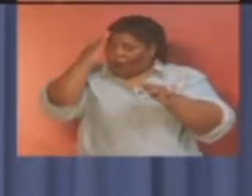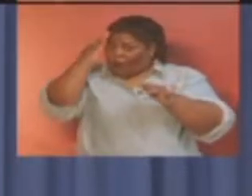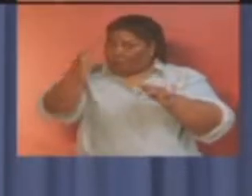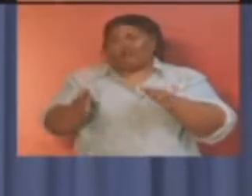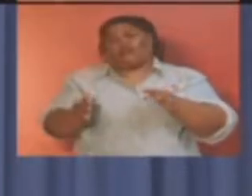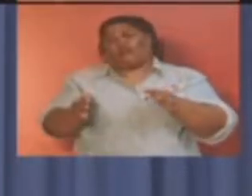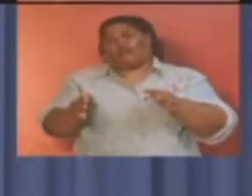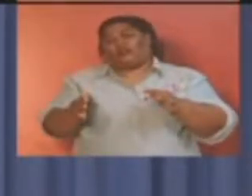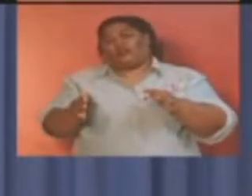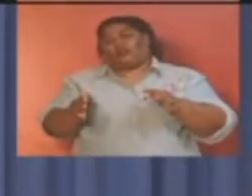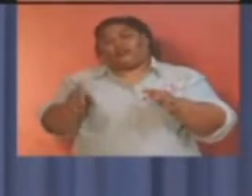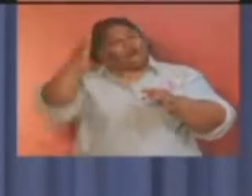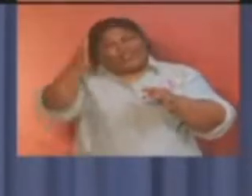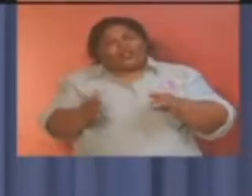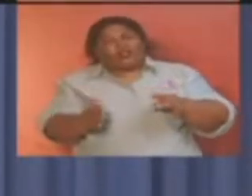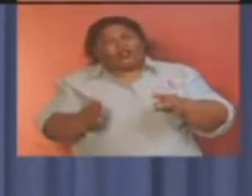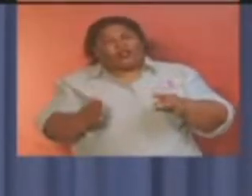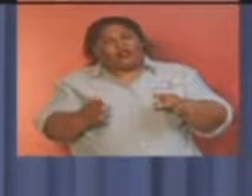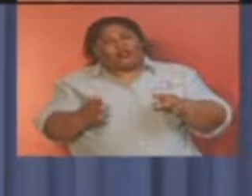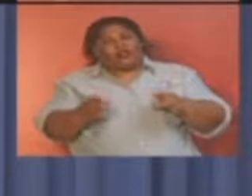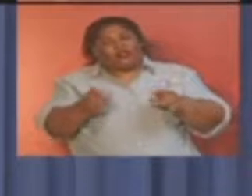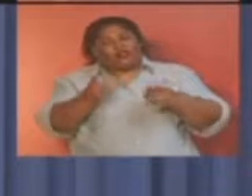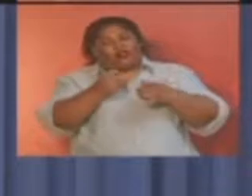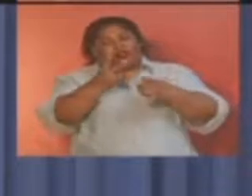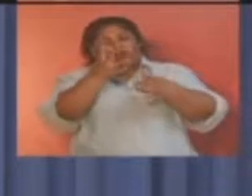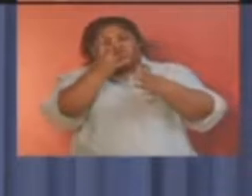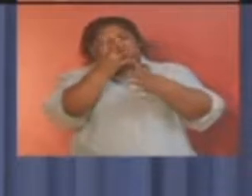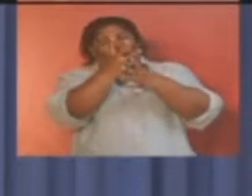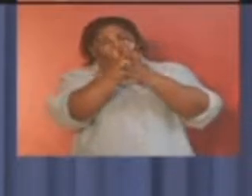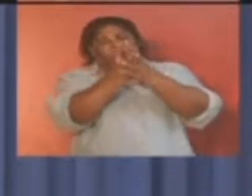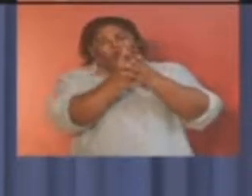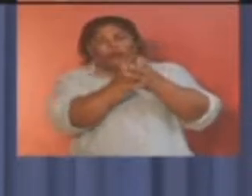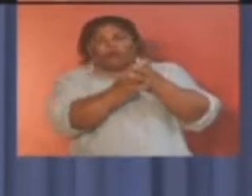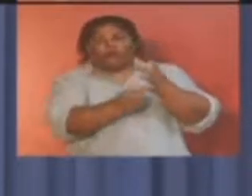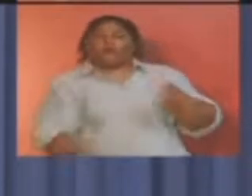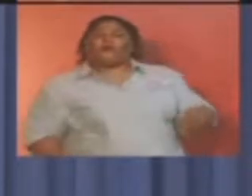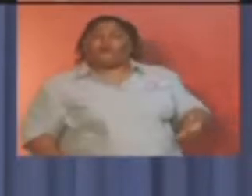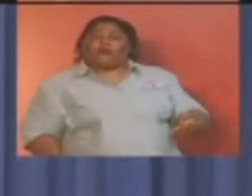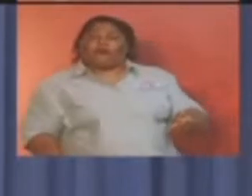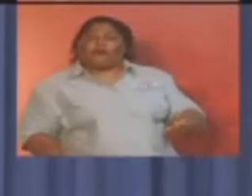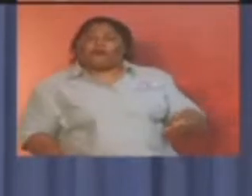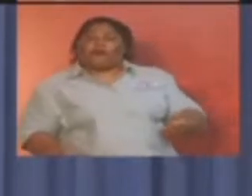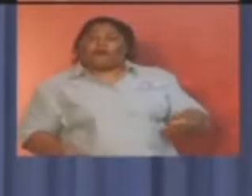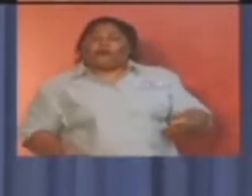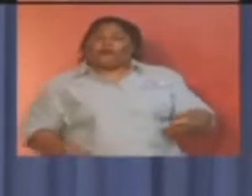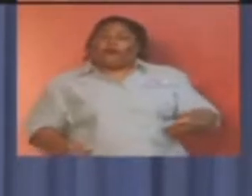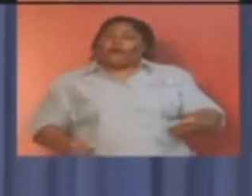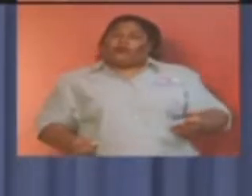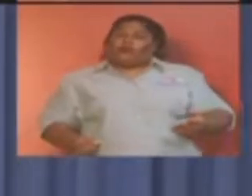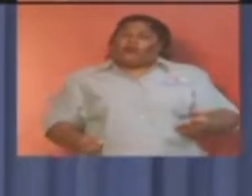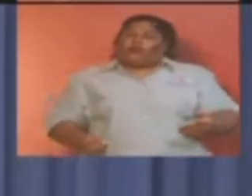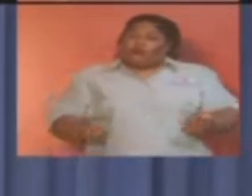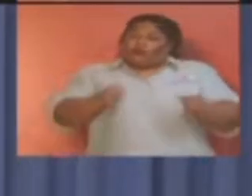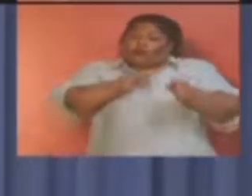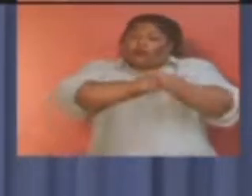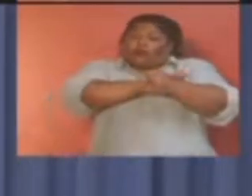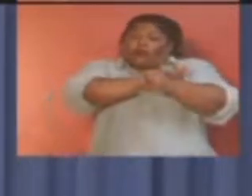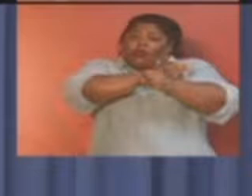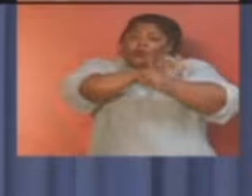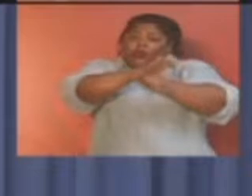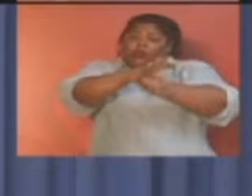lose the grip on managing the level of infection in the